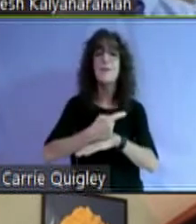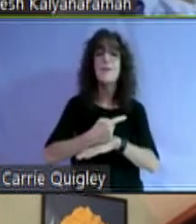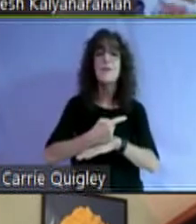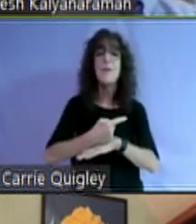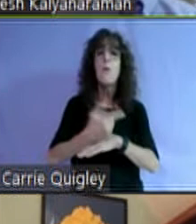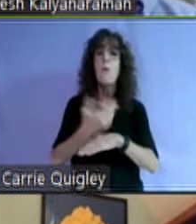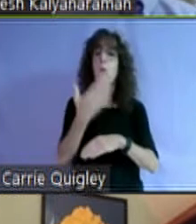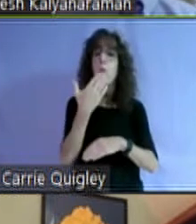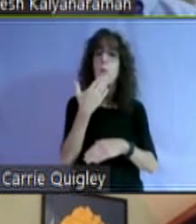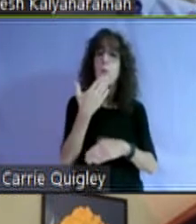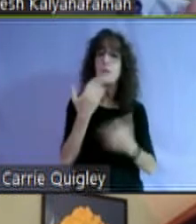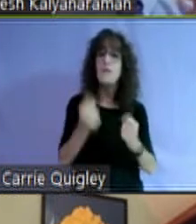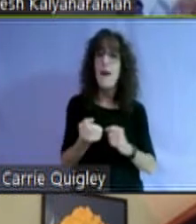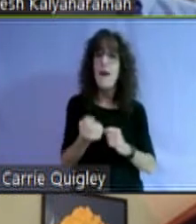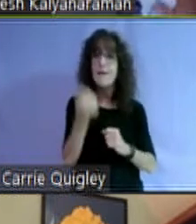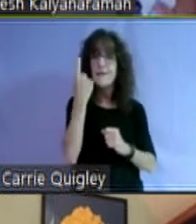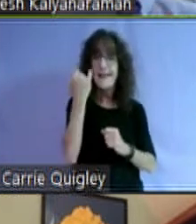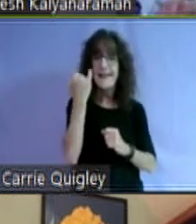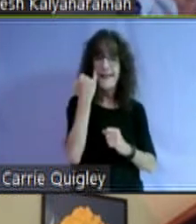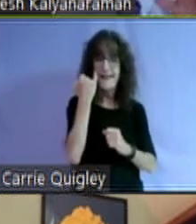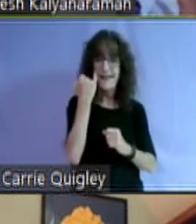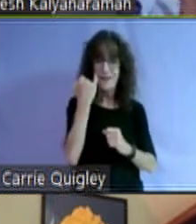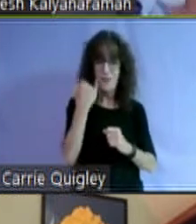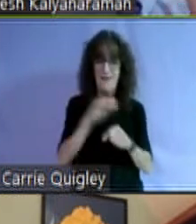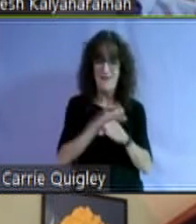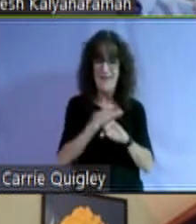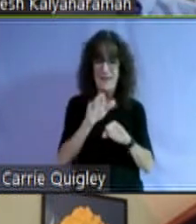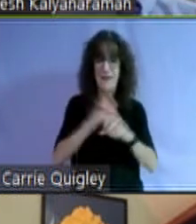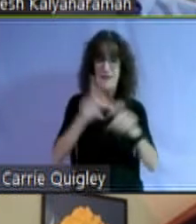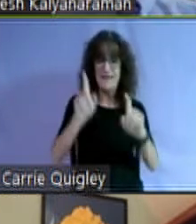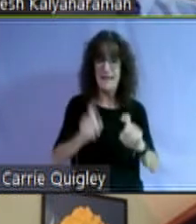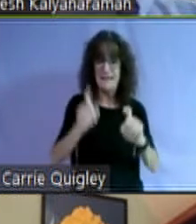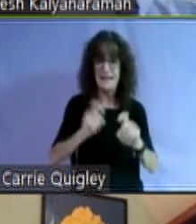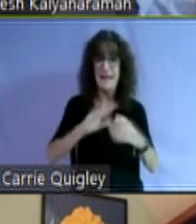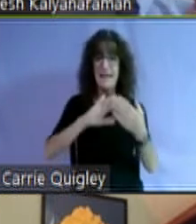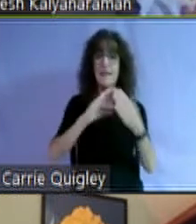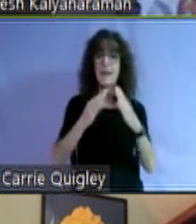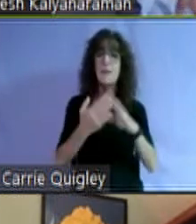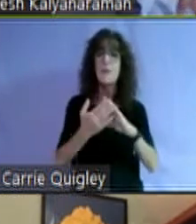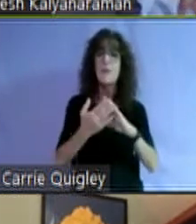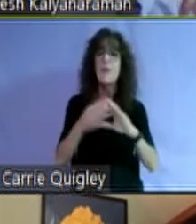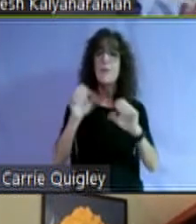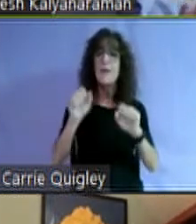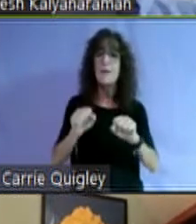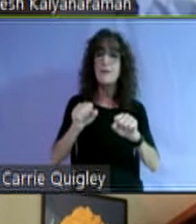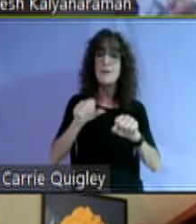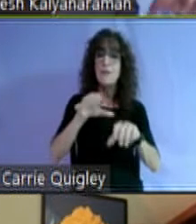way of trying to understand if you've got enough testing in the community to be able to catch